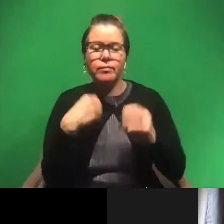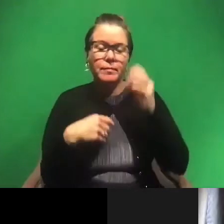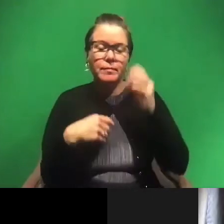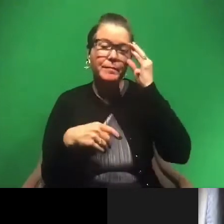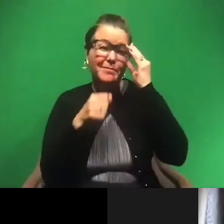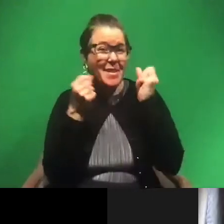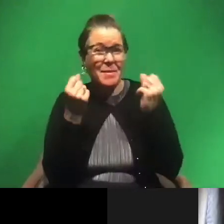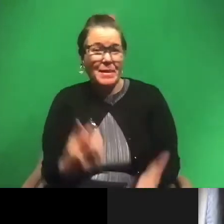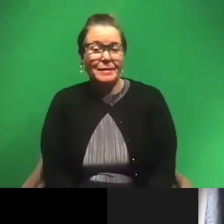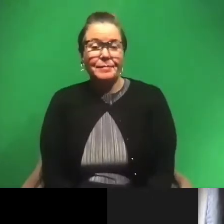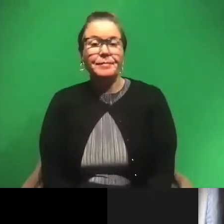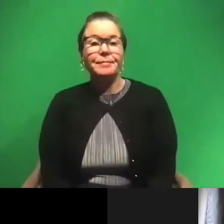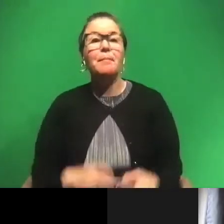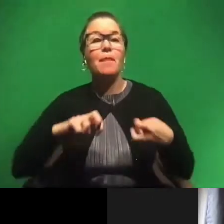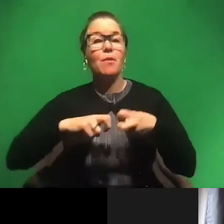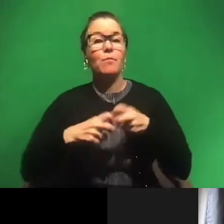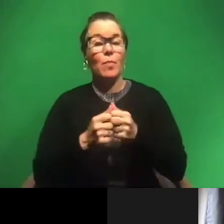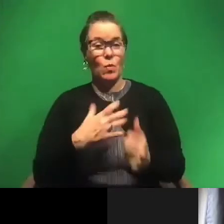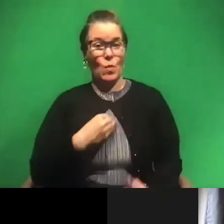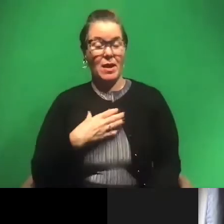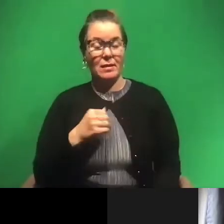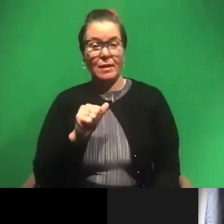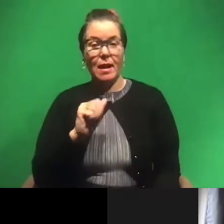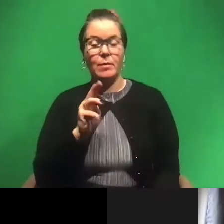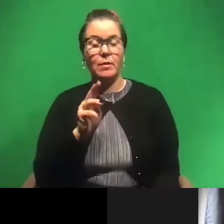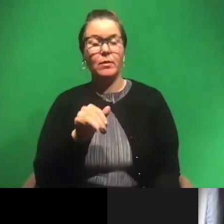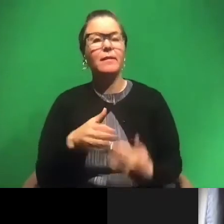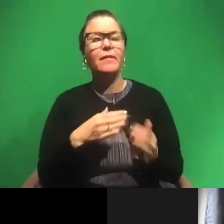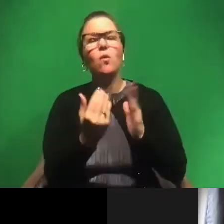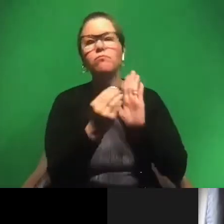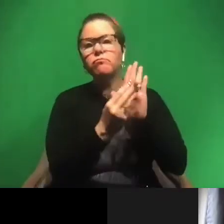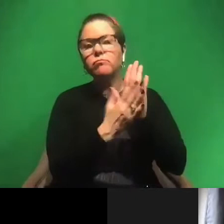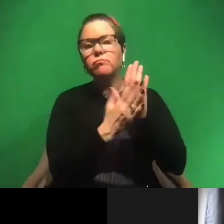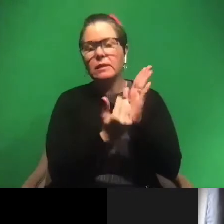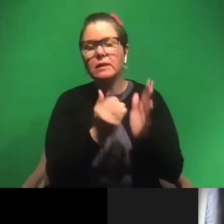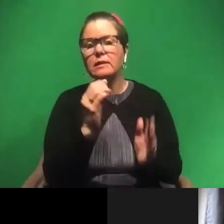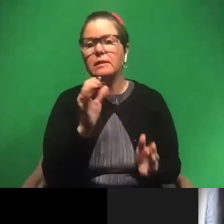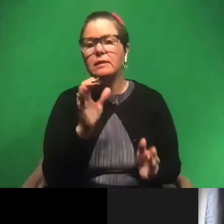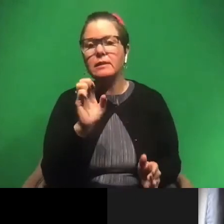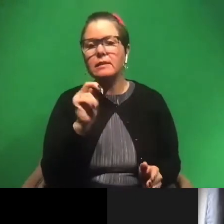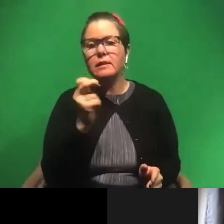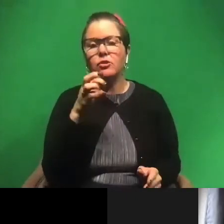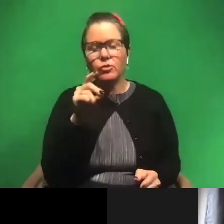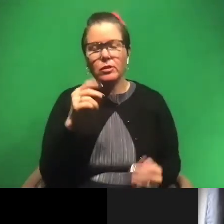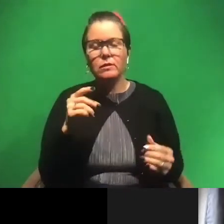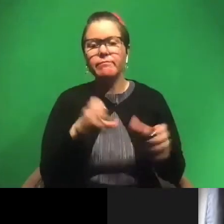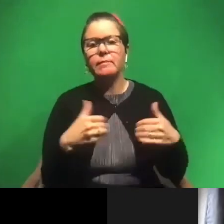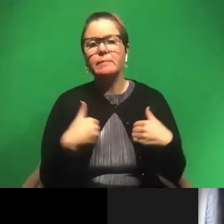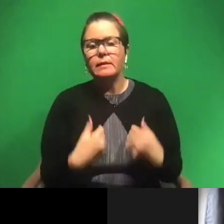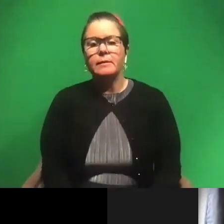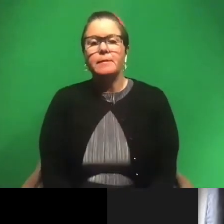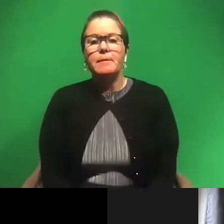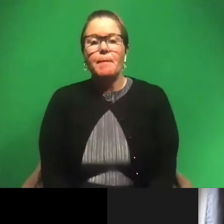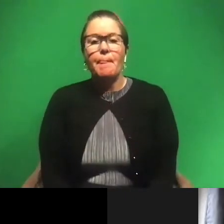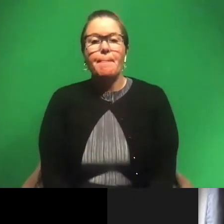The problem for white abalone, even after they were listed as an endangered species, was that they